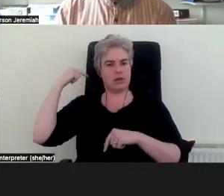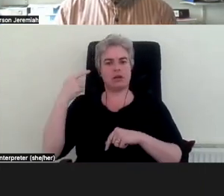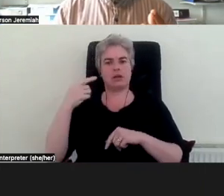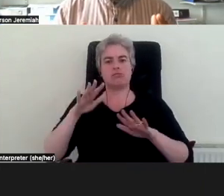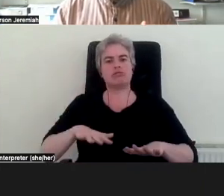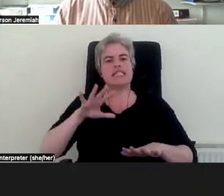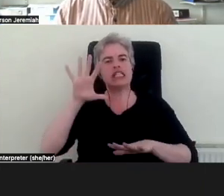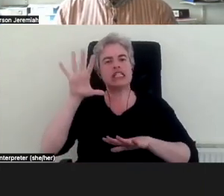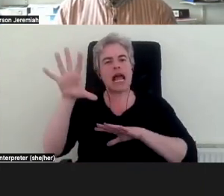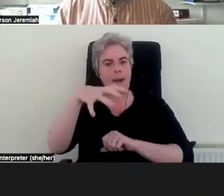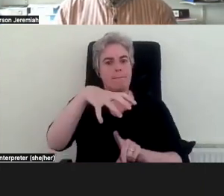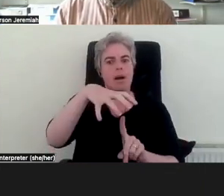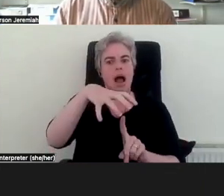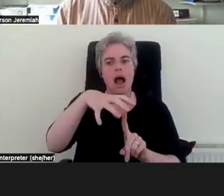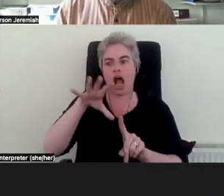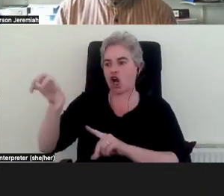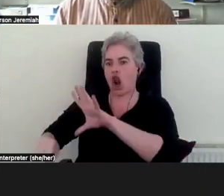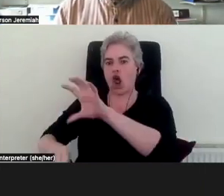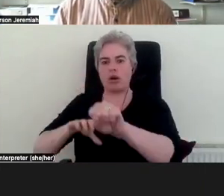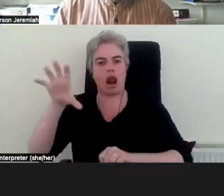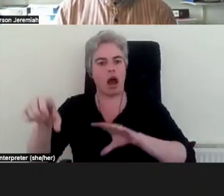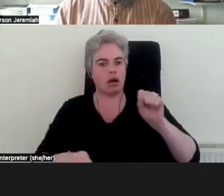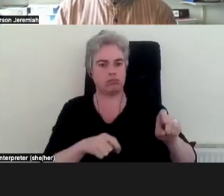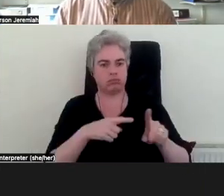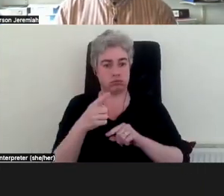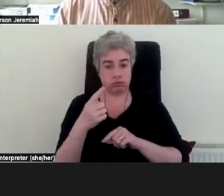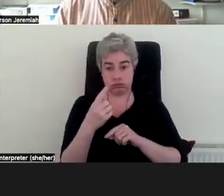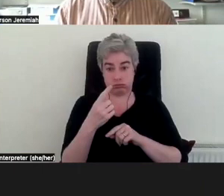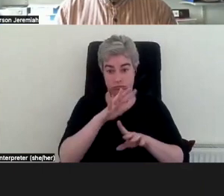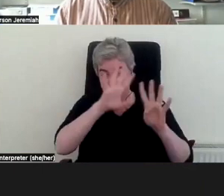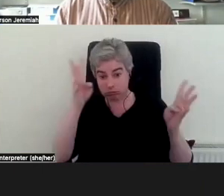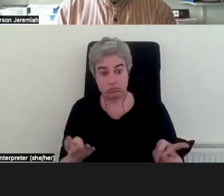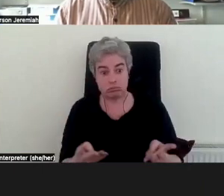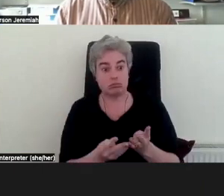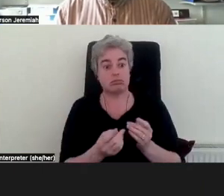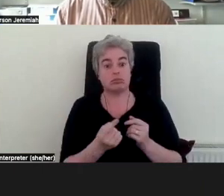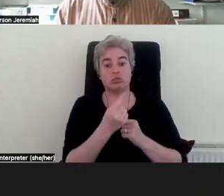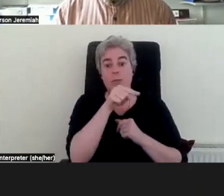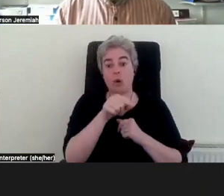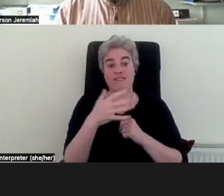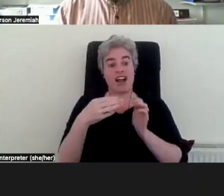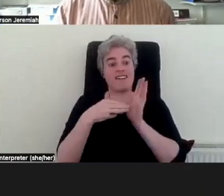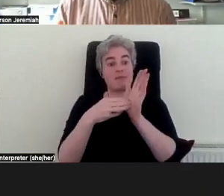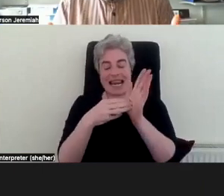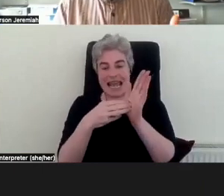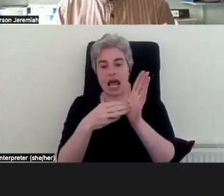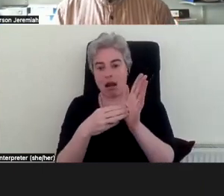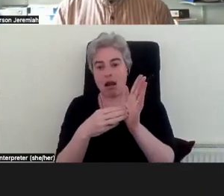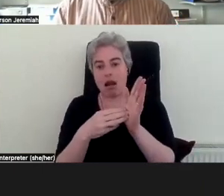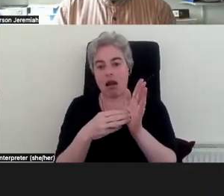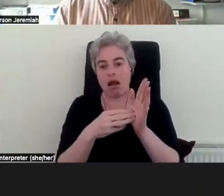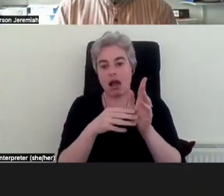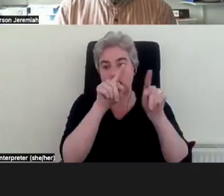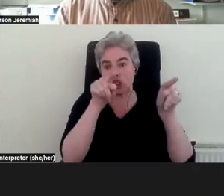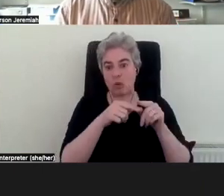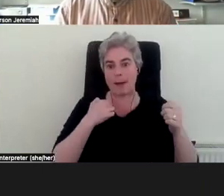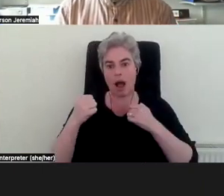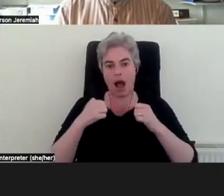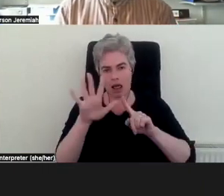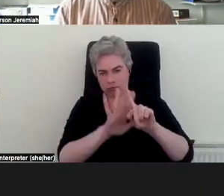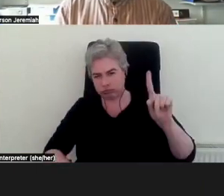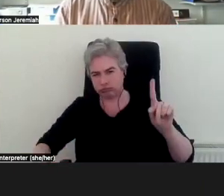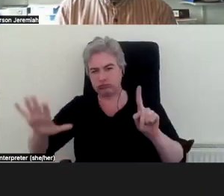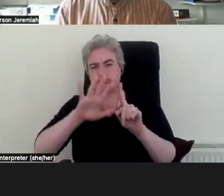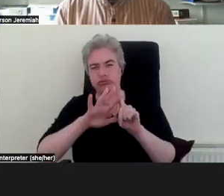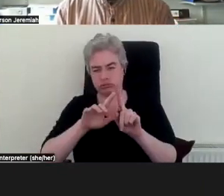Empire colonized pretty much about 1.5 million square miles. And that covered about 20